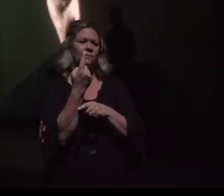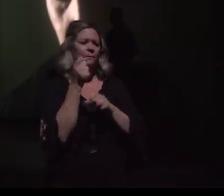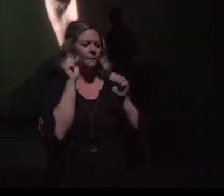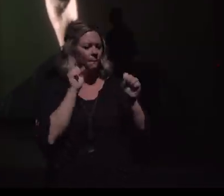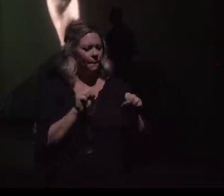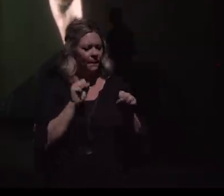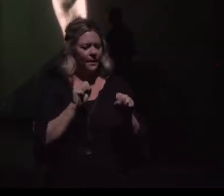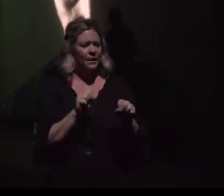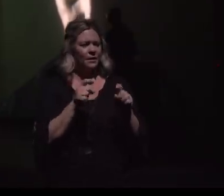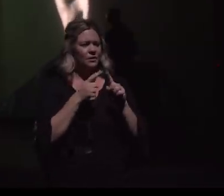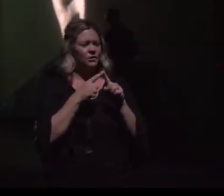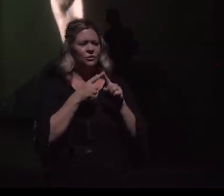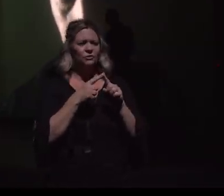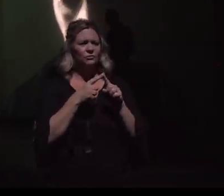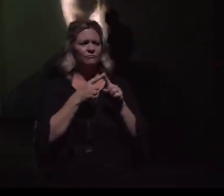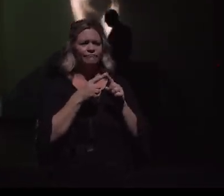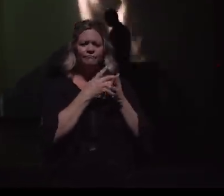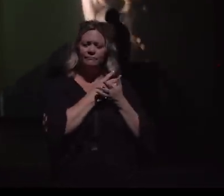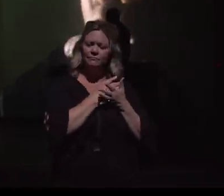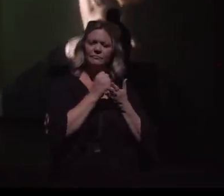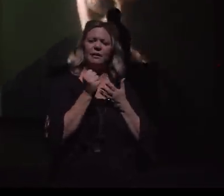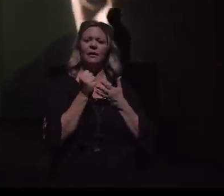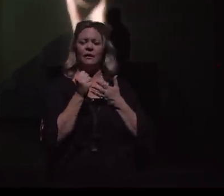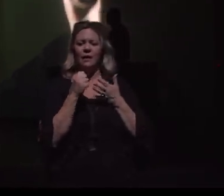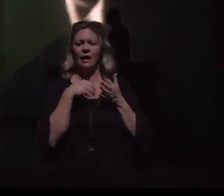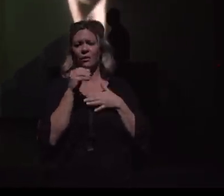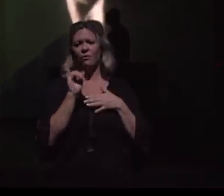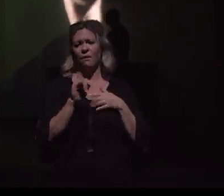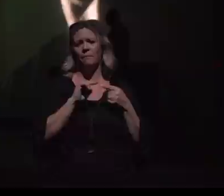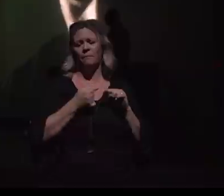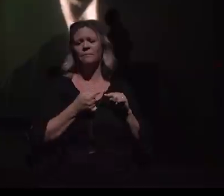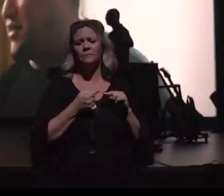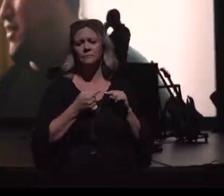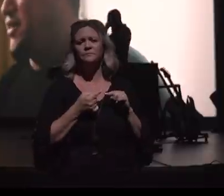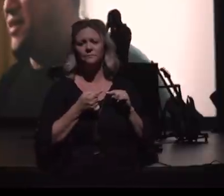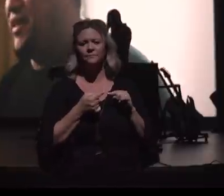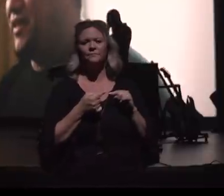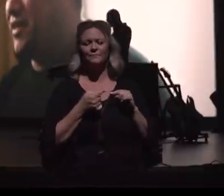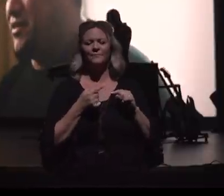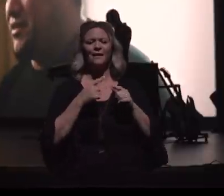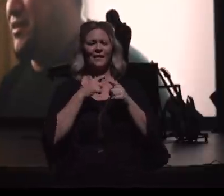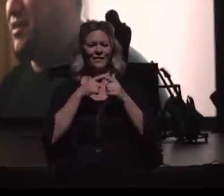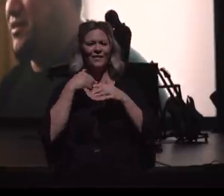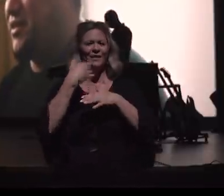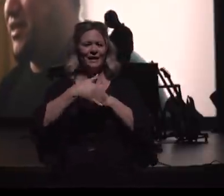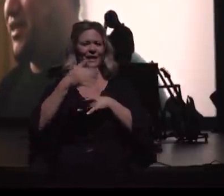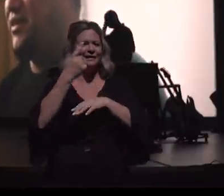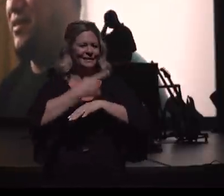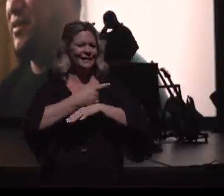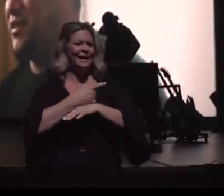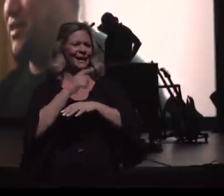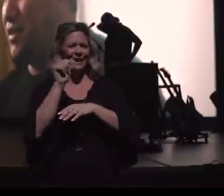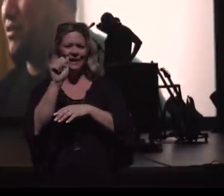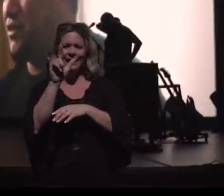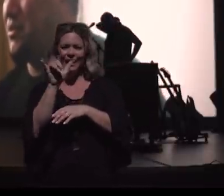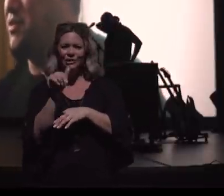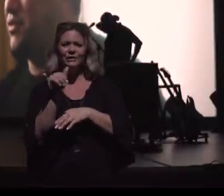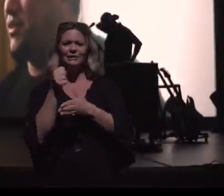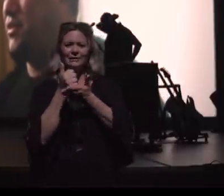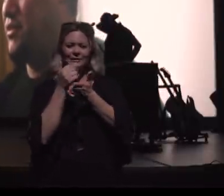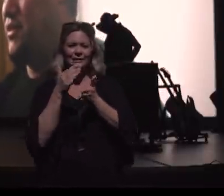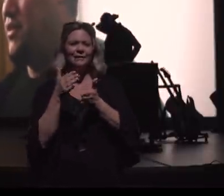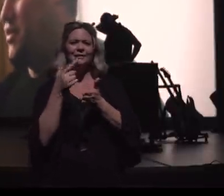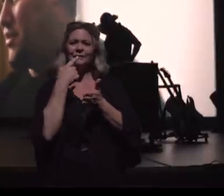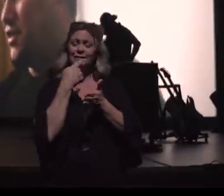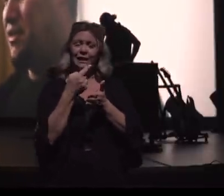being able to relieve that. And then, like, the next day, Ashley's assistant said, hey, like, thank you so much